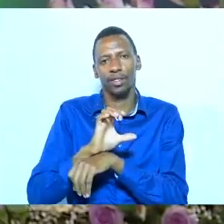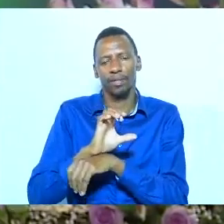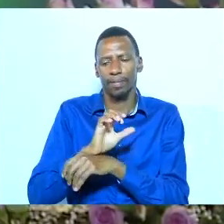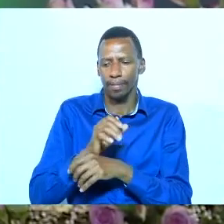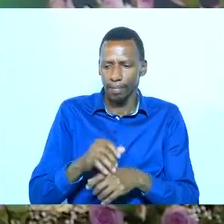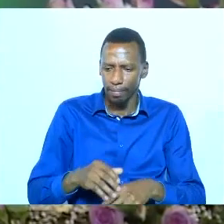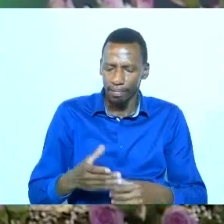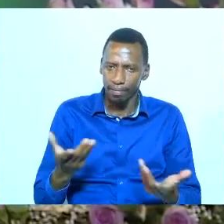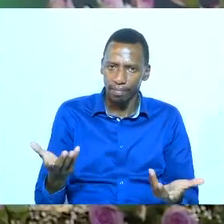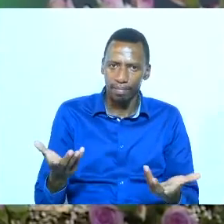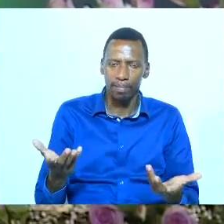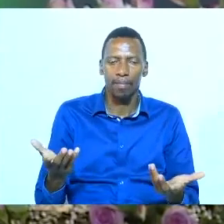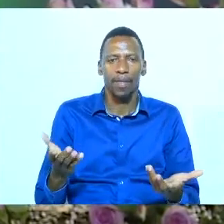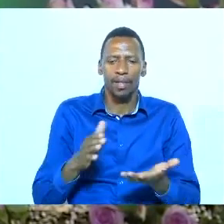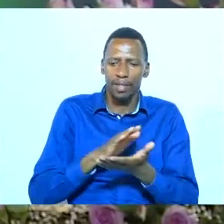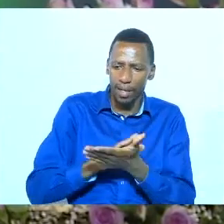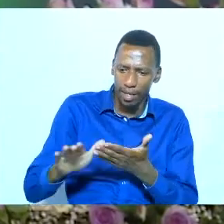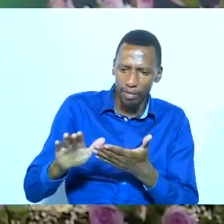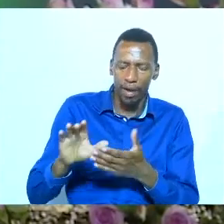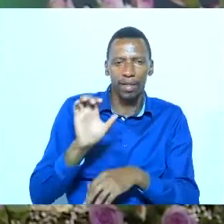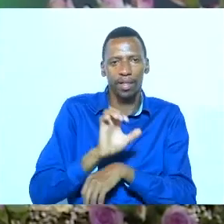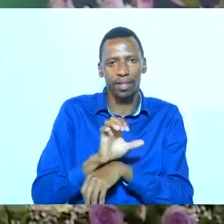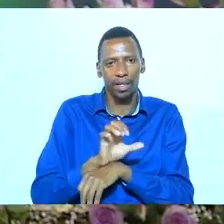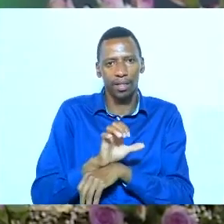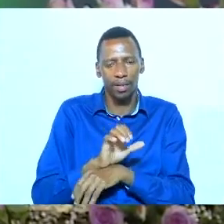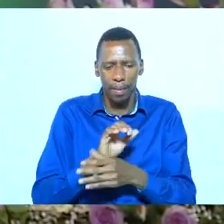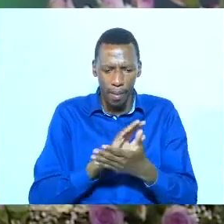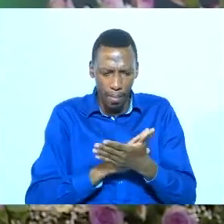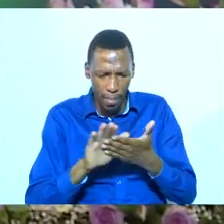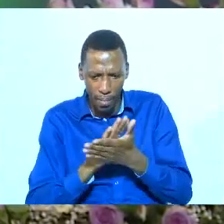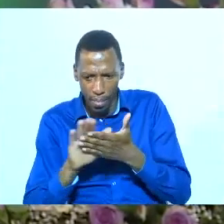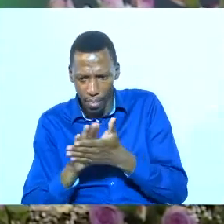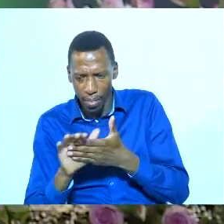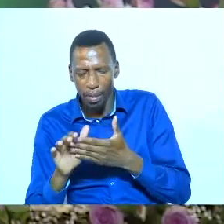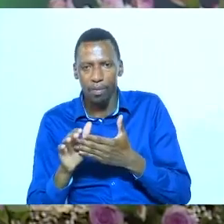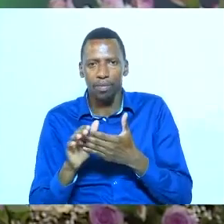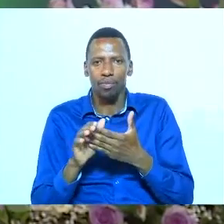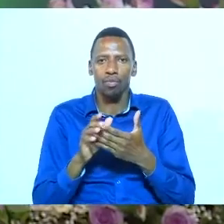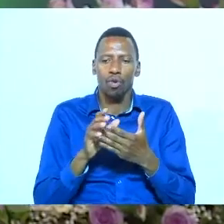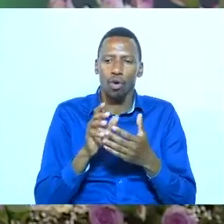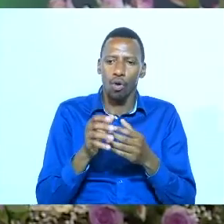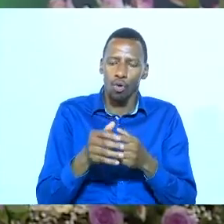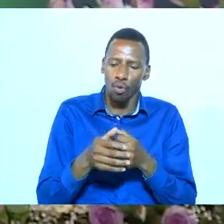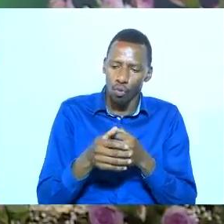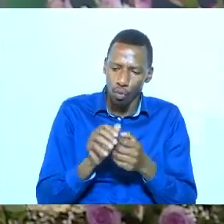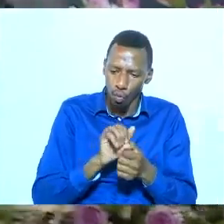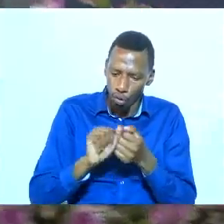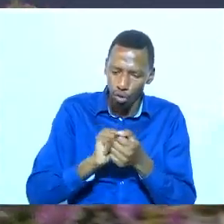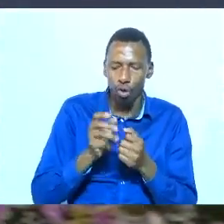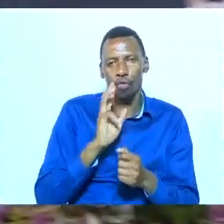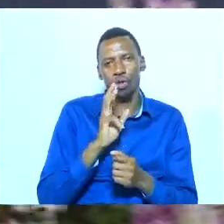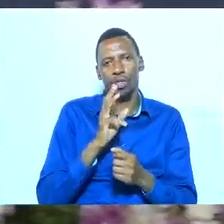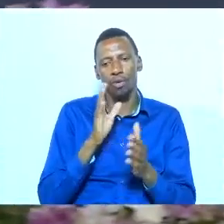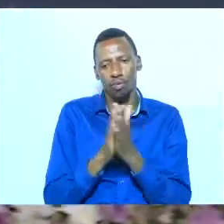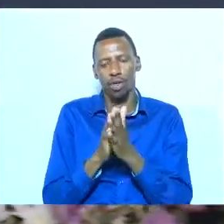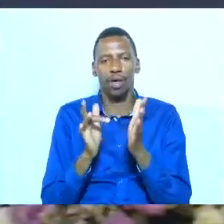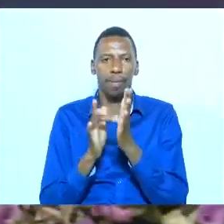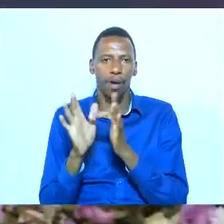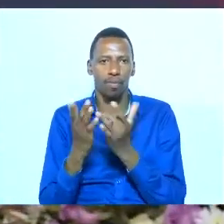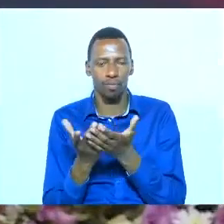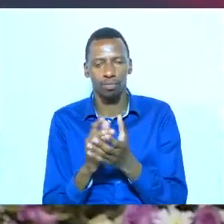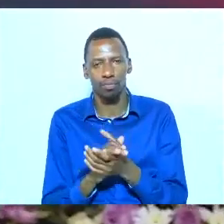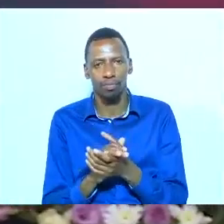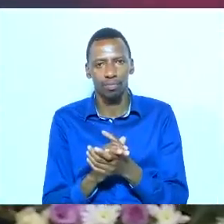cleansed her by the washing of water with the word. Let me stop there. The kind